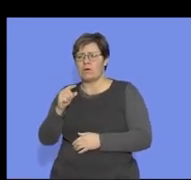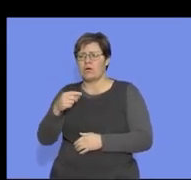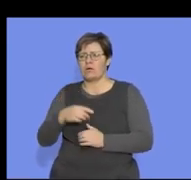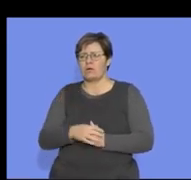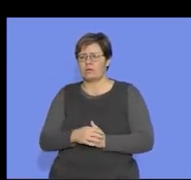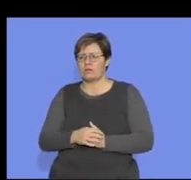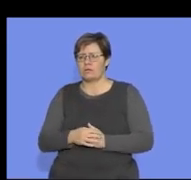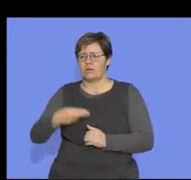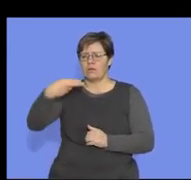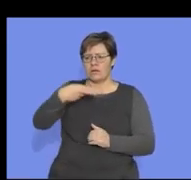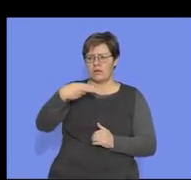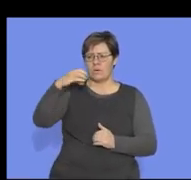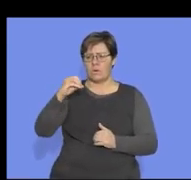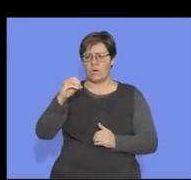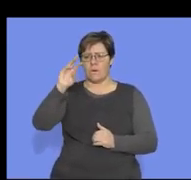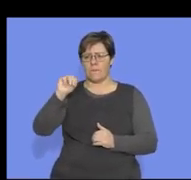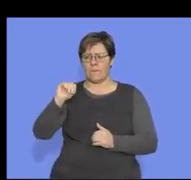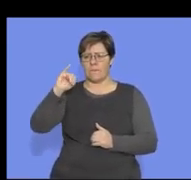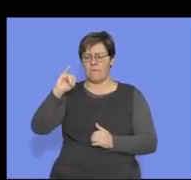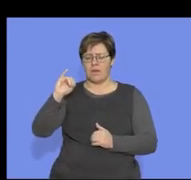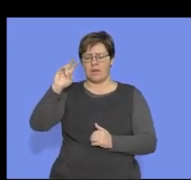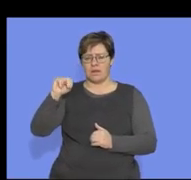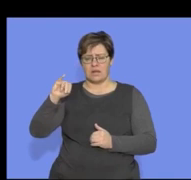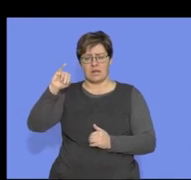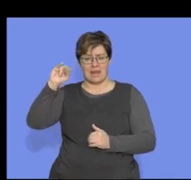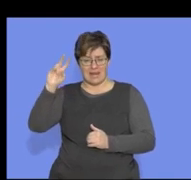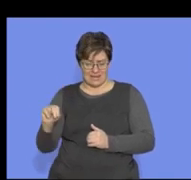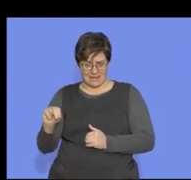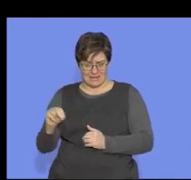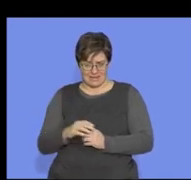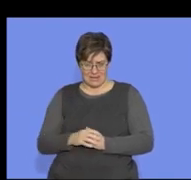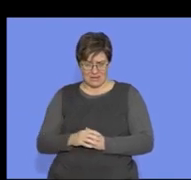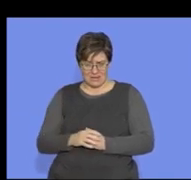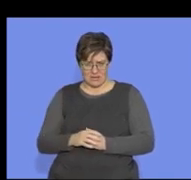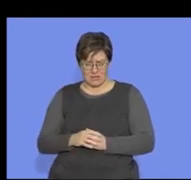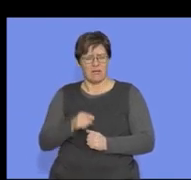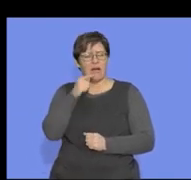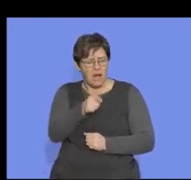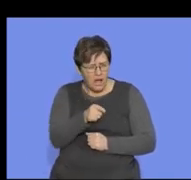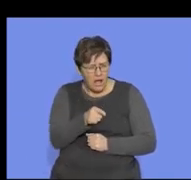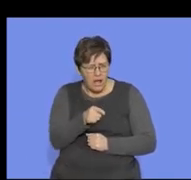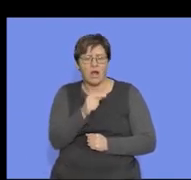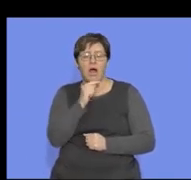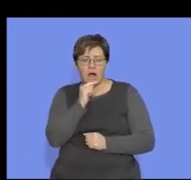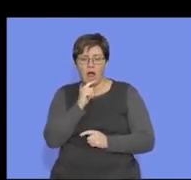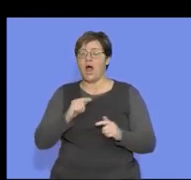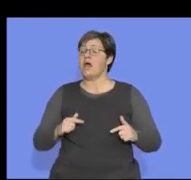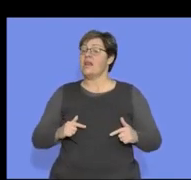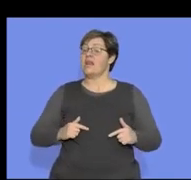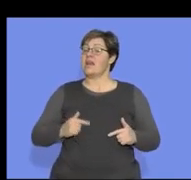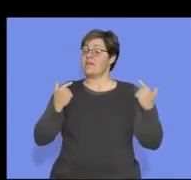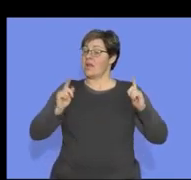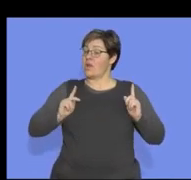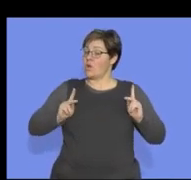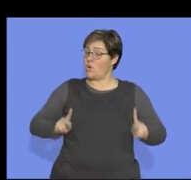the homnins. And what were the homnins? They all the living humans, that's